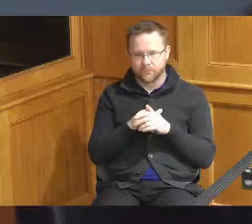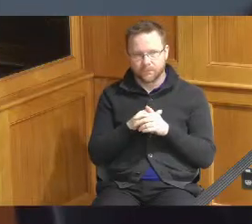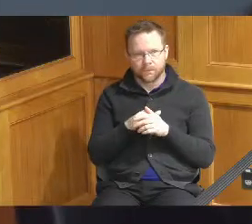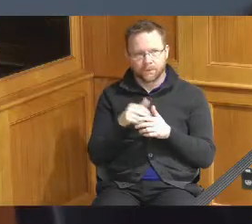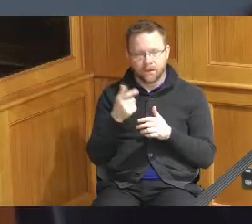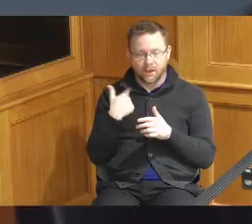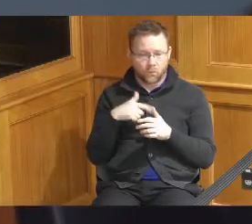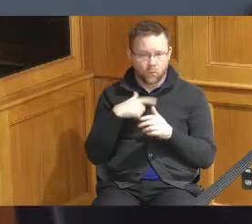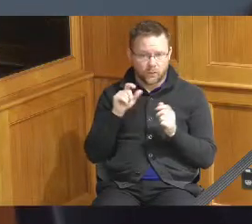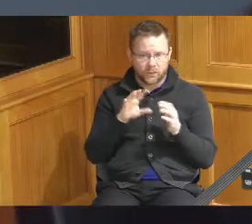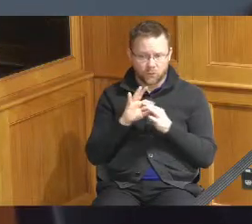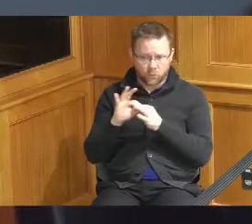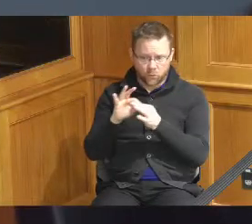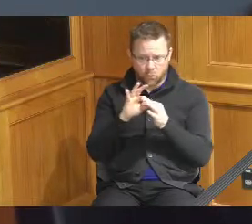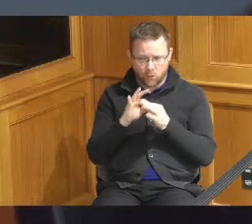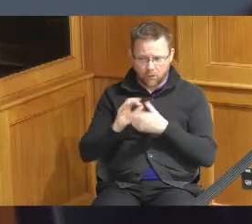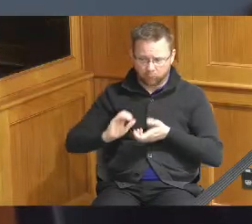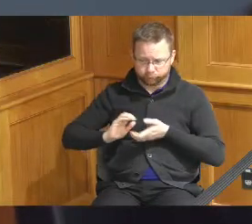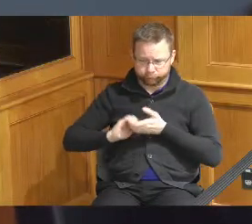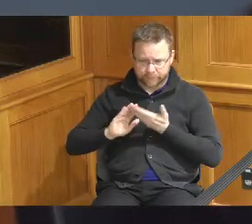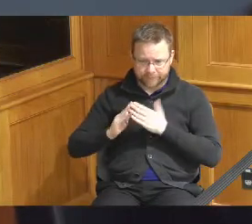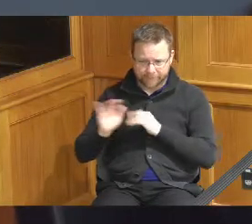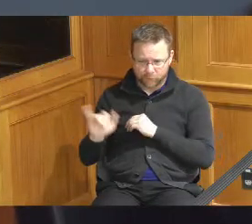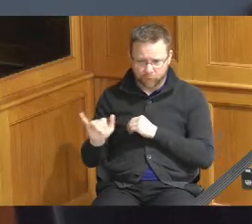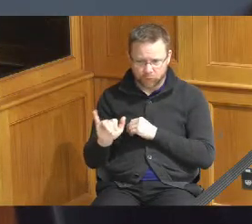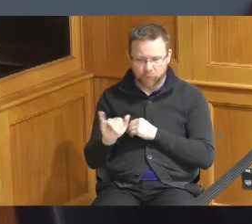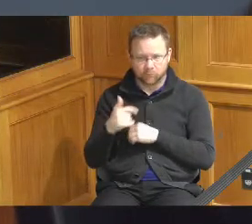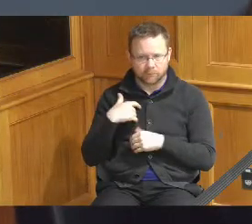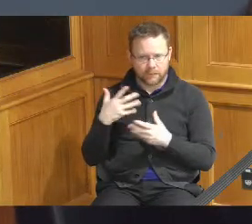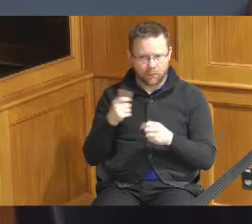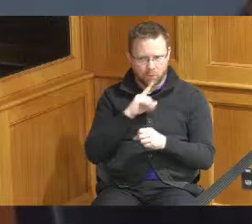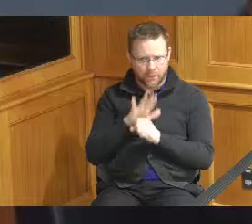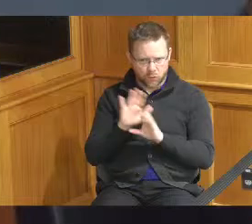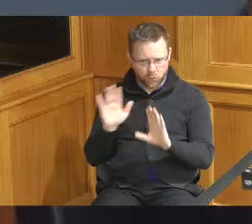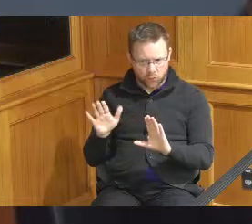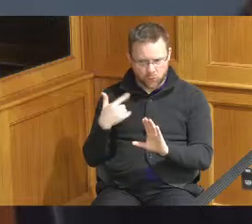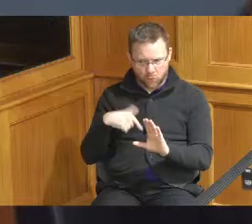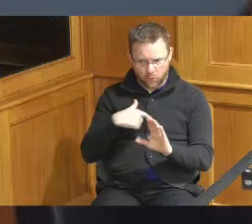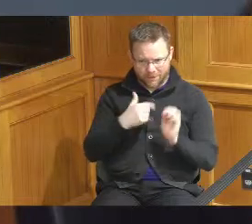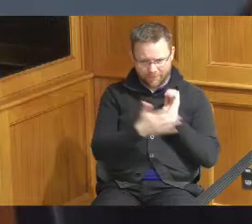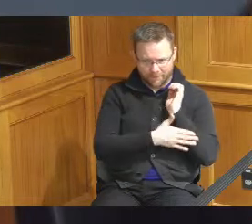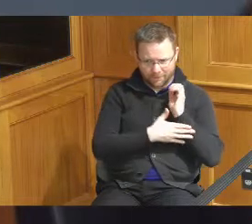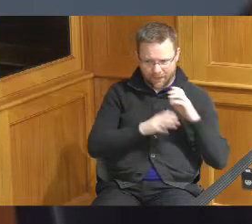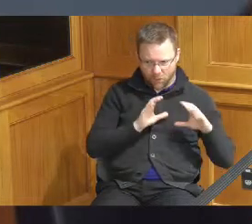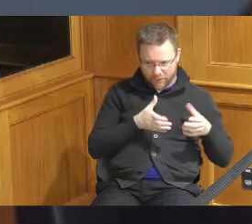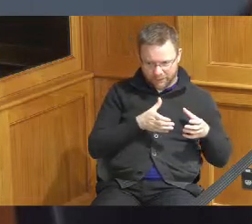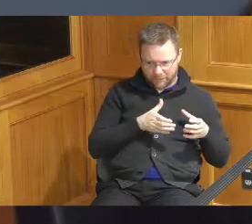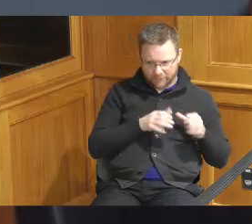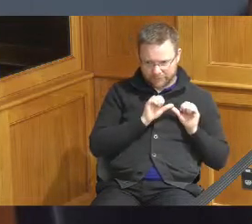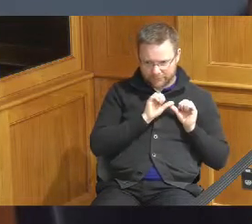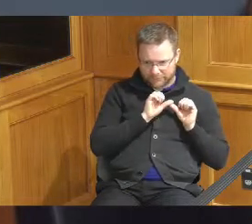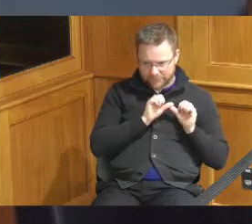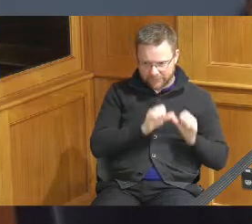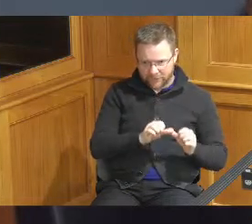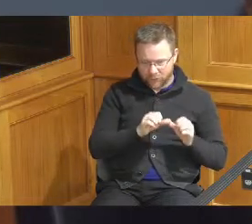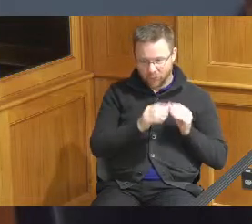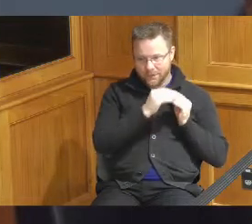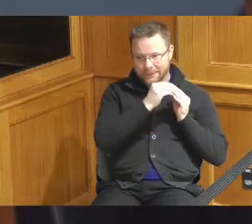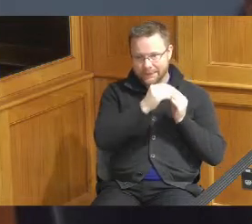need to coordinate with the city, but I just want to make sure that we as a county continue to take the